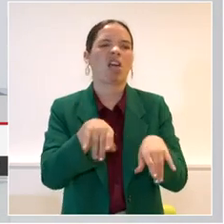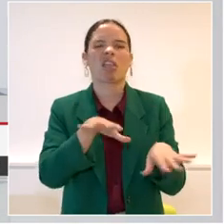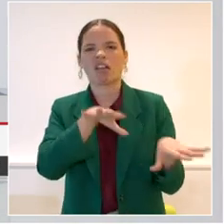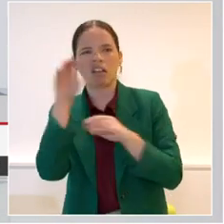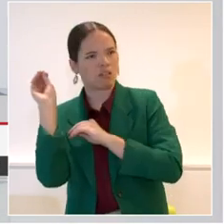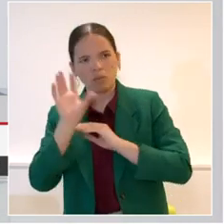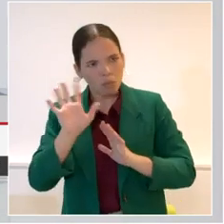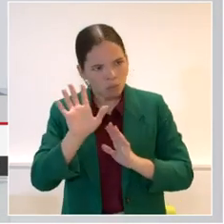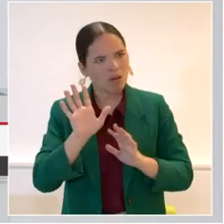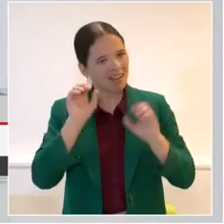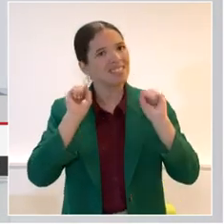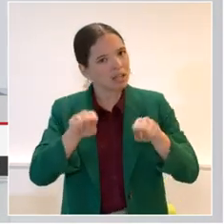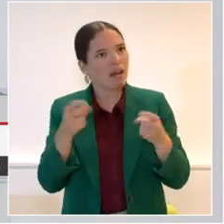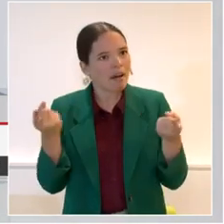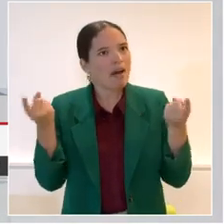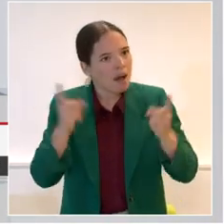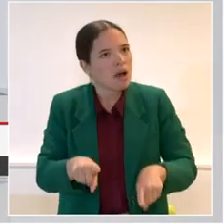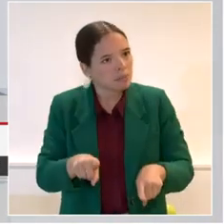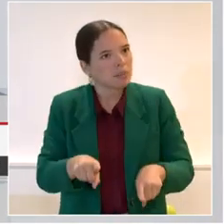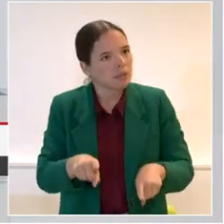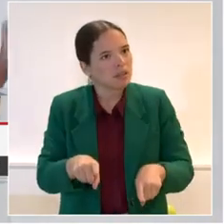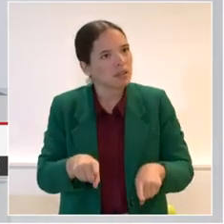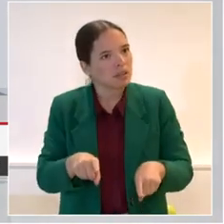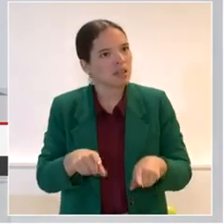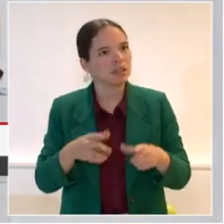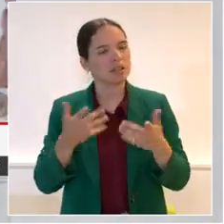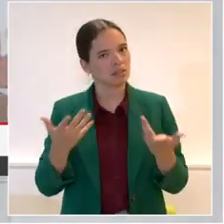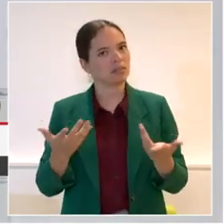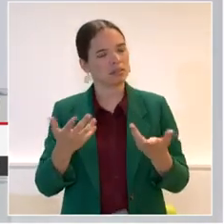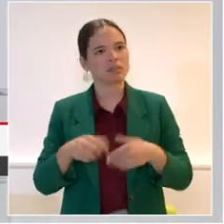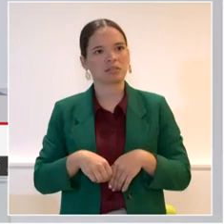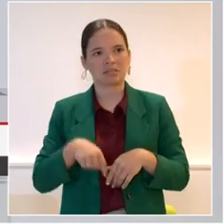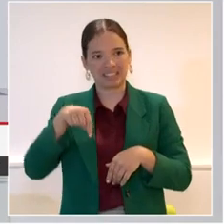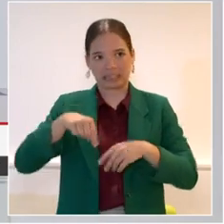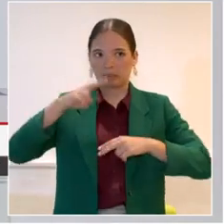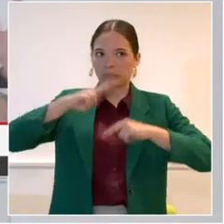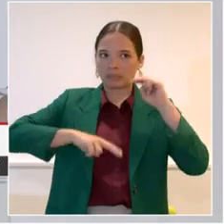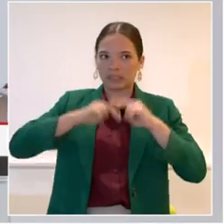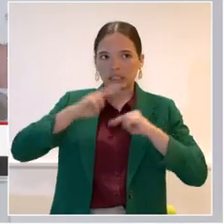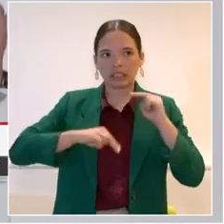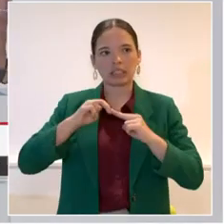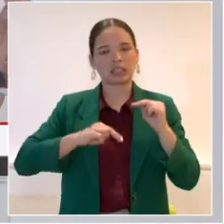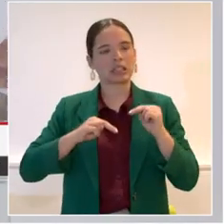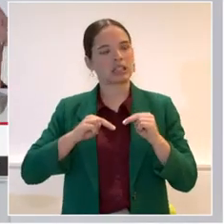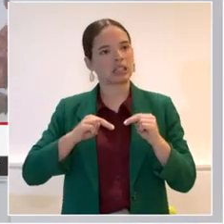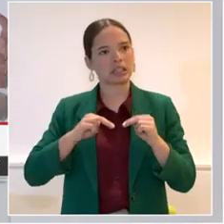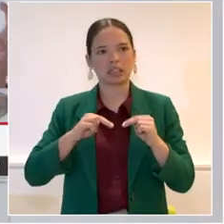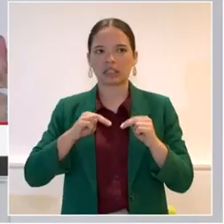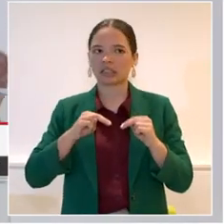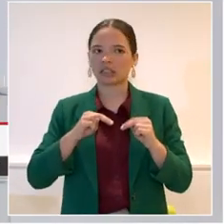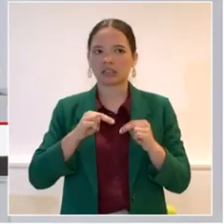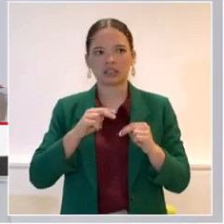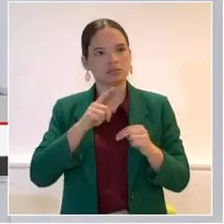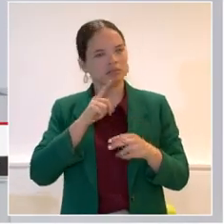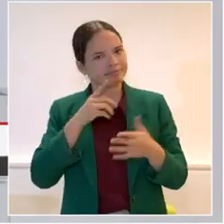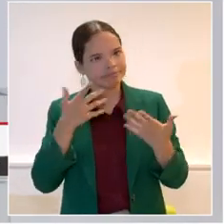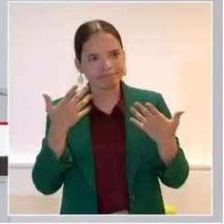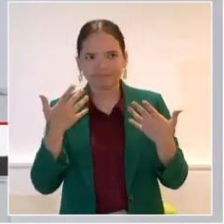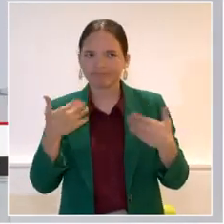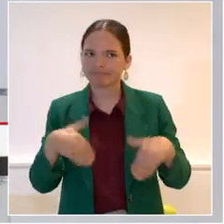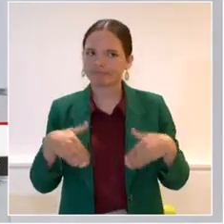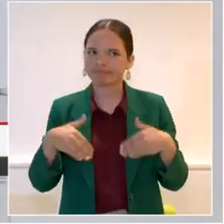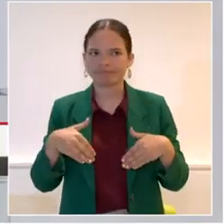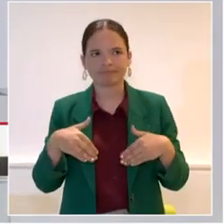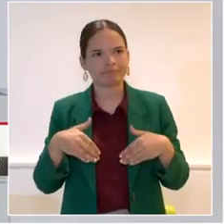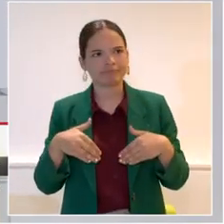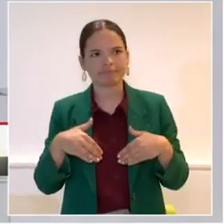going on, and and this building, this layout, completely takes into account their experience. So